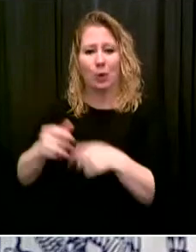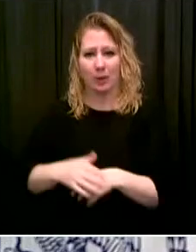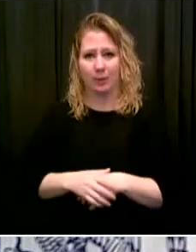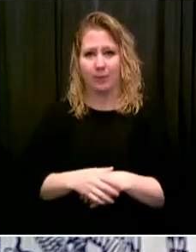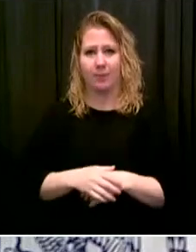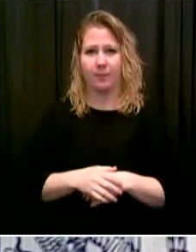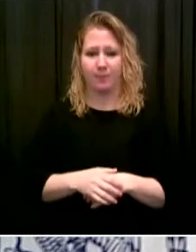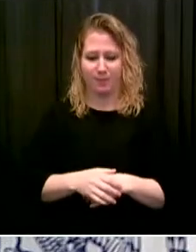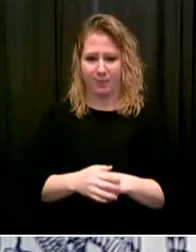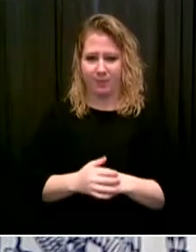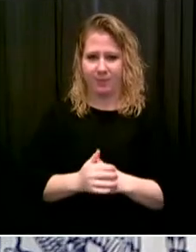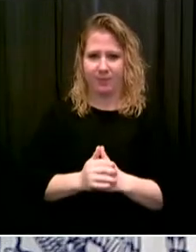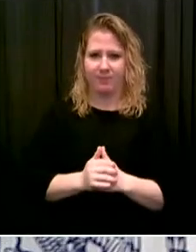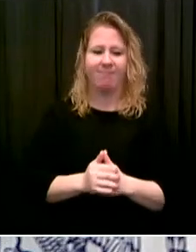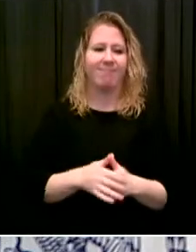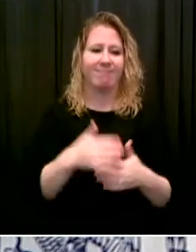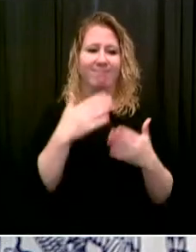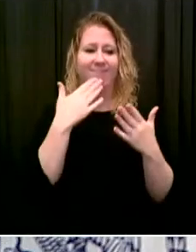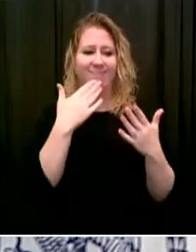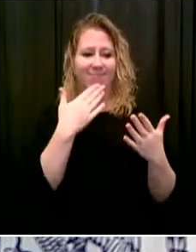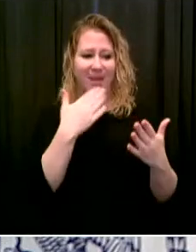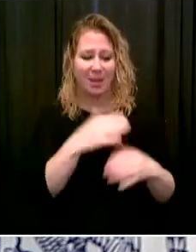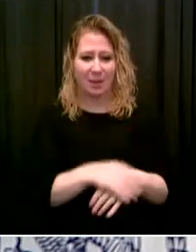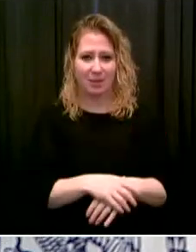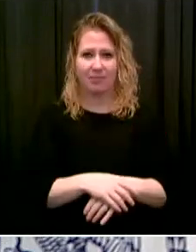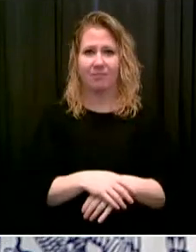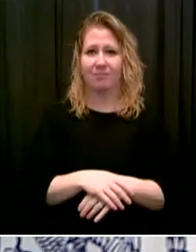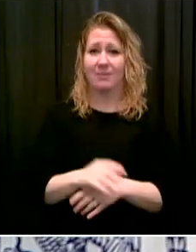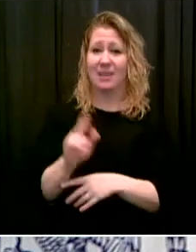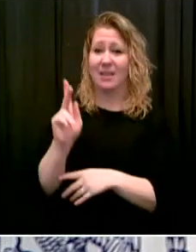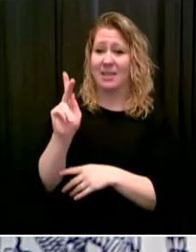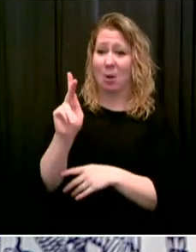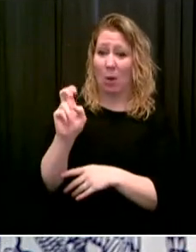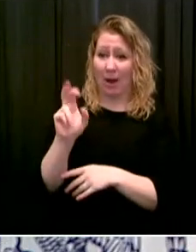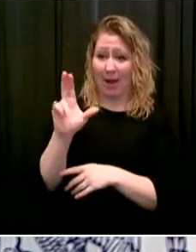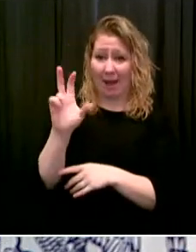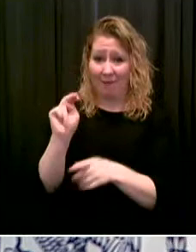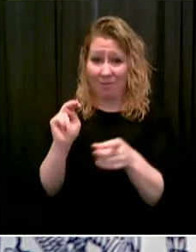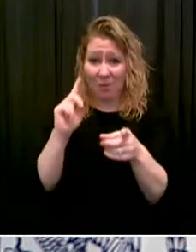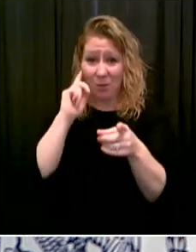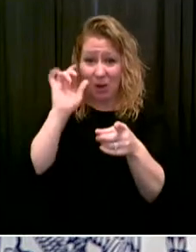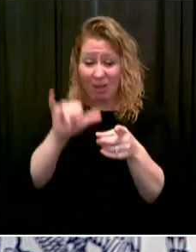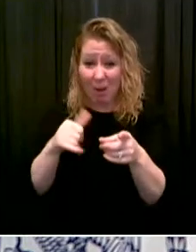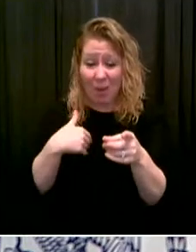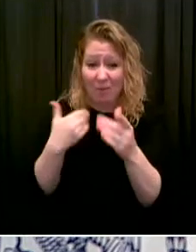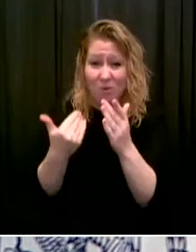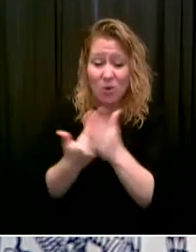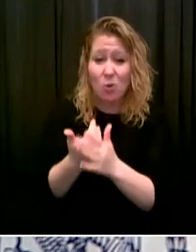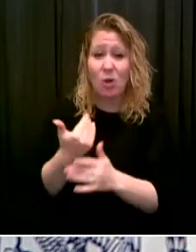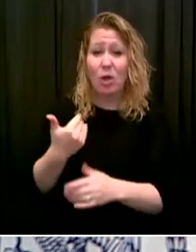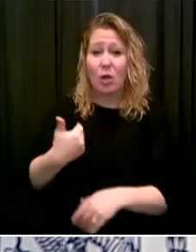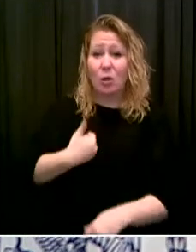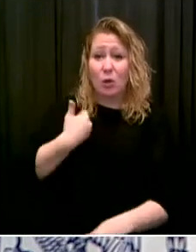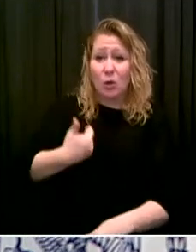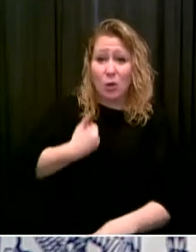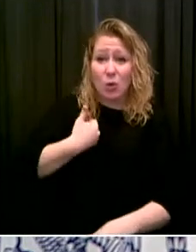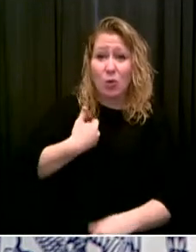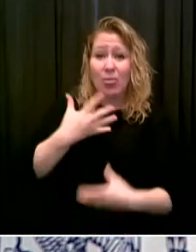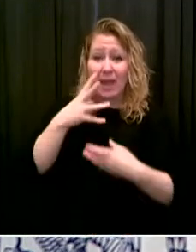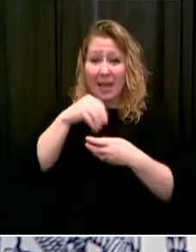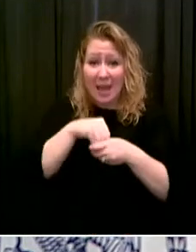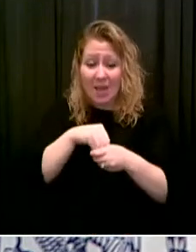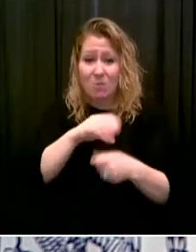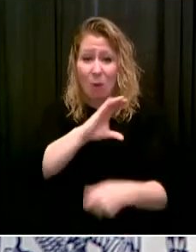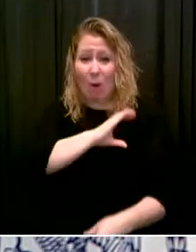officers, I mean, that just really bears recognition. The officers whose focus is to develop relationships with young